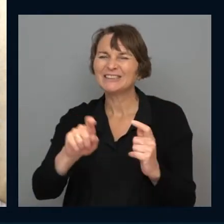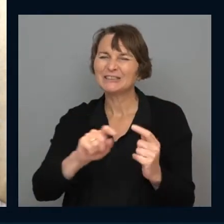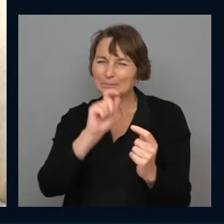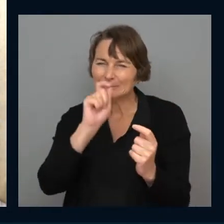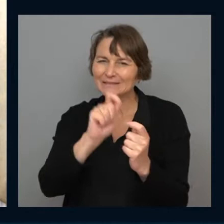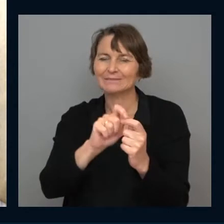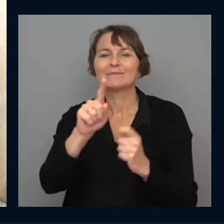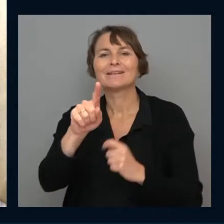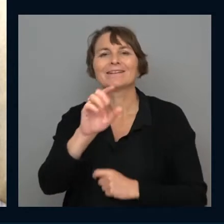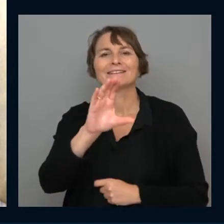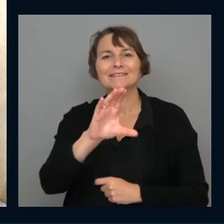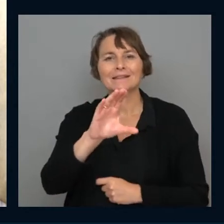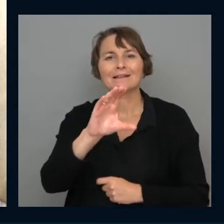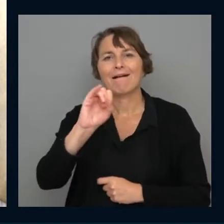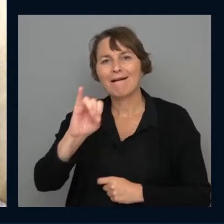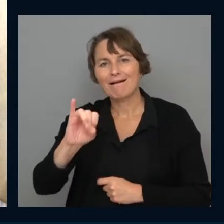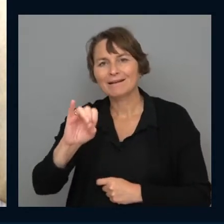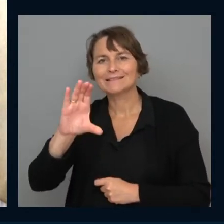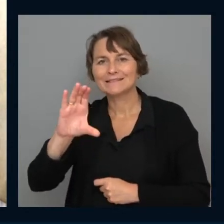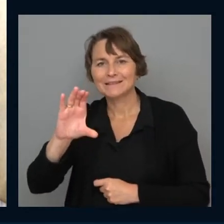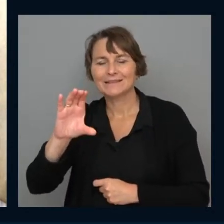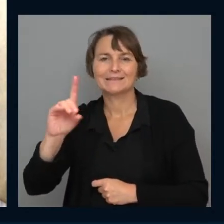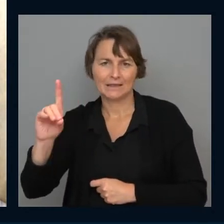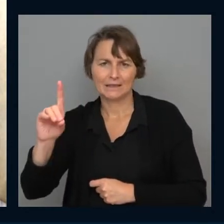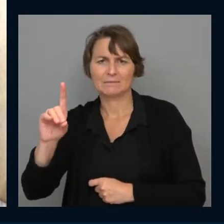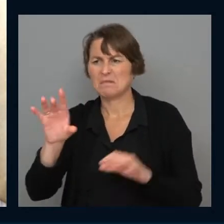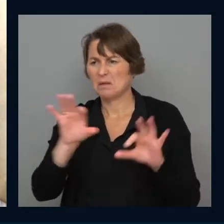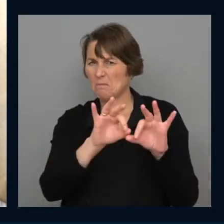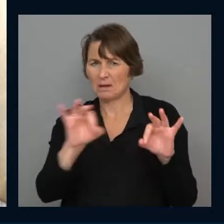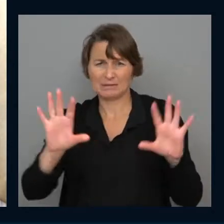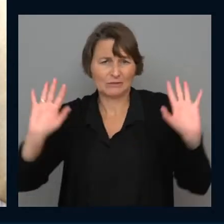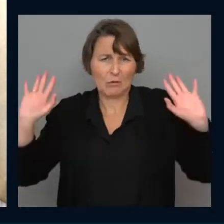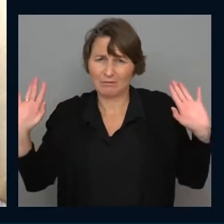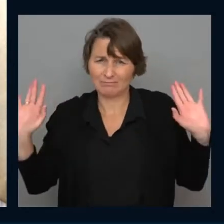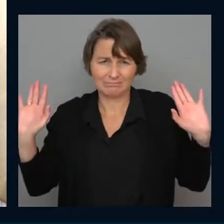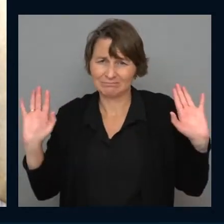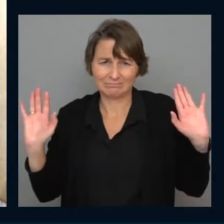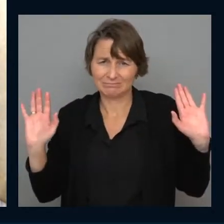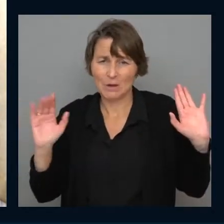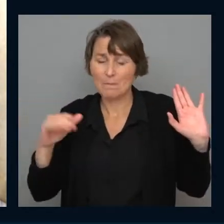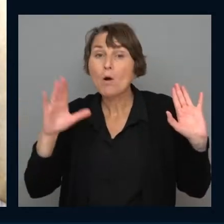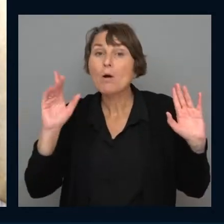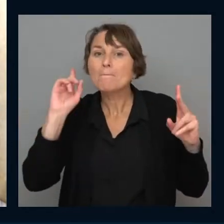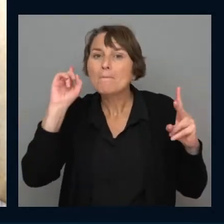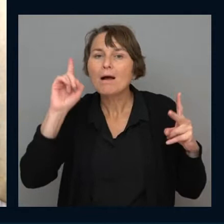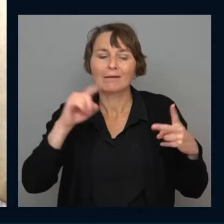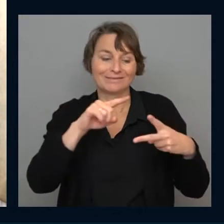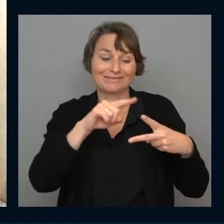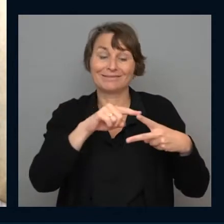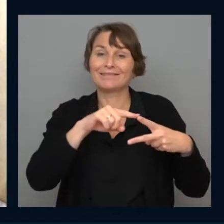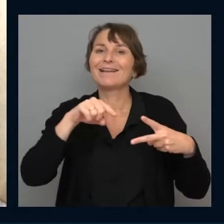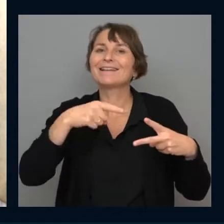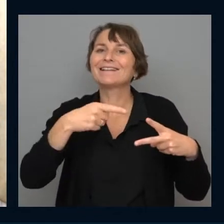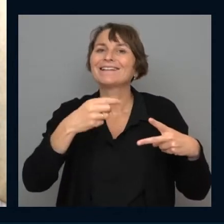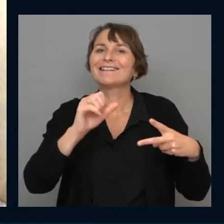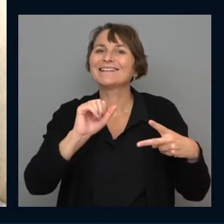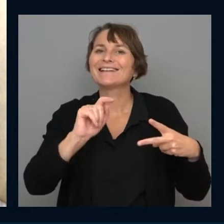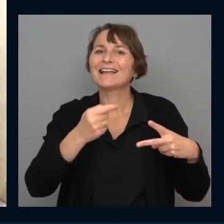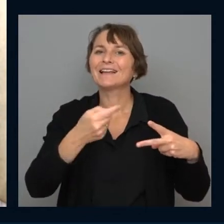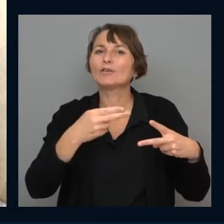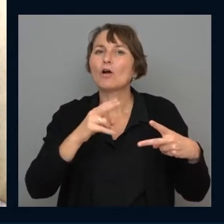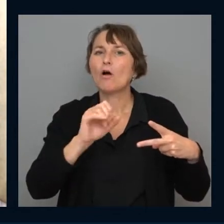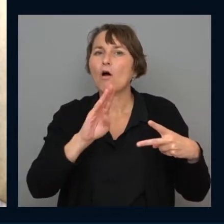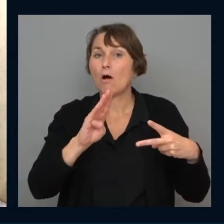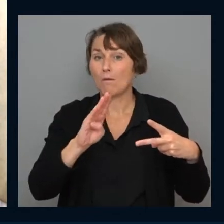pipeline tool, right? That's what it does, and that's all it does. GitHub Actions is a very general, all-purpose